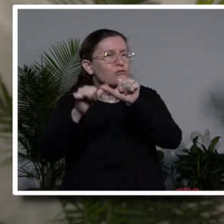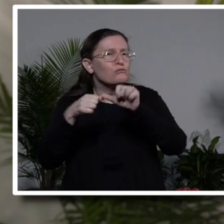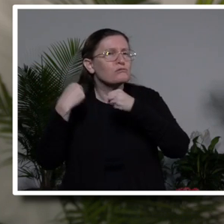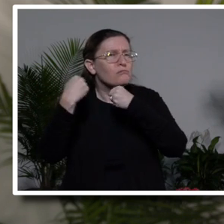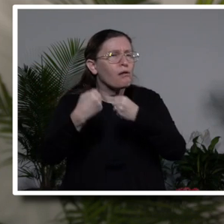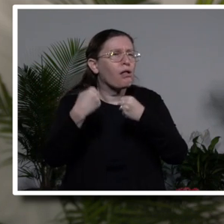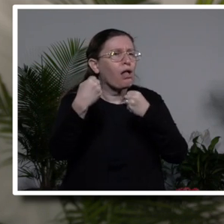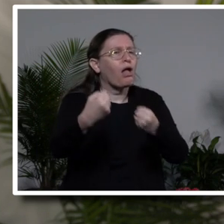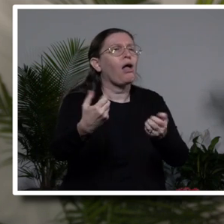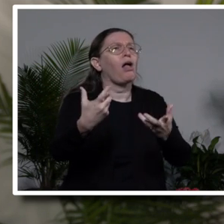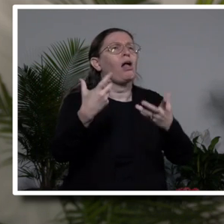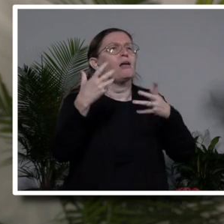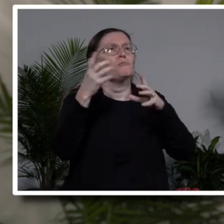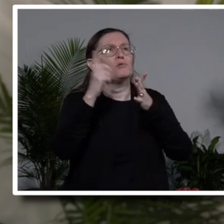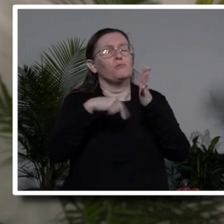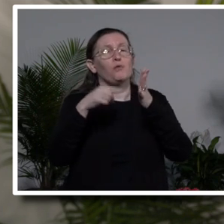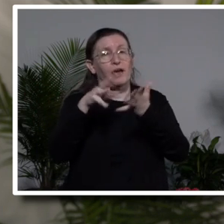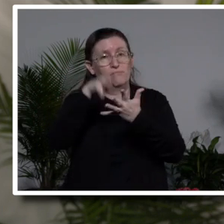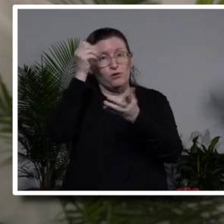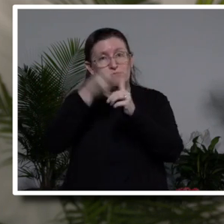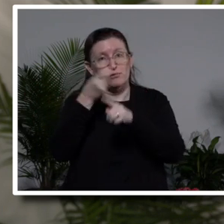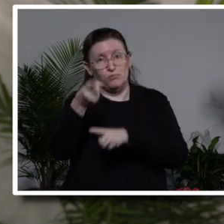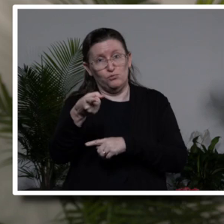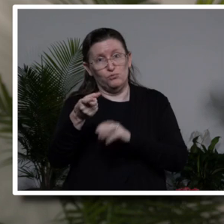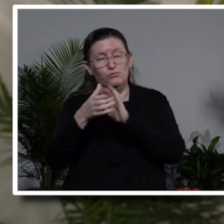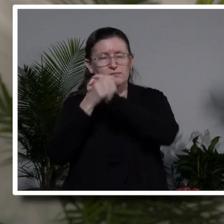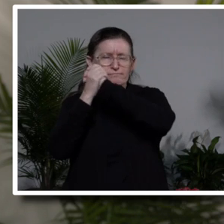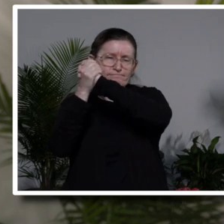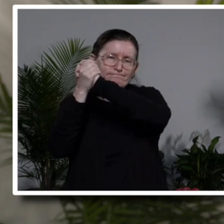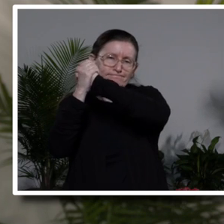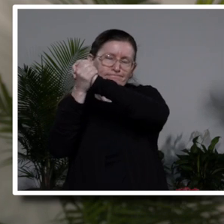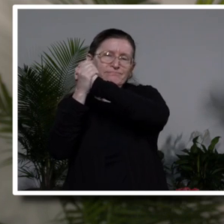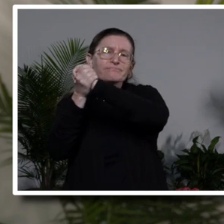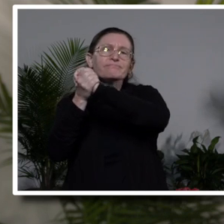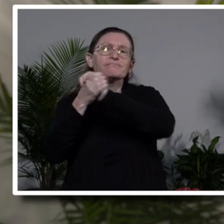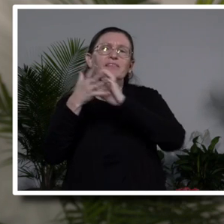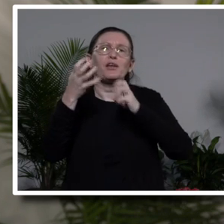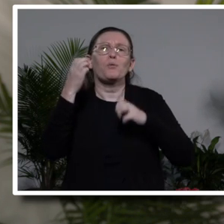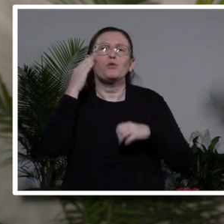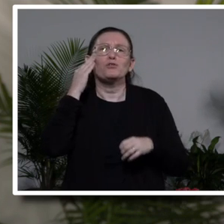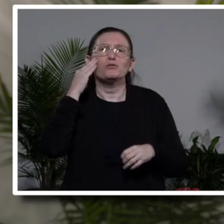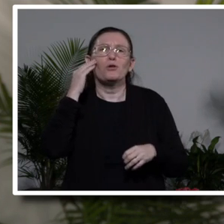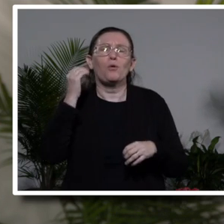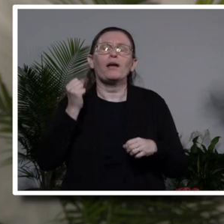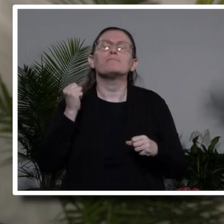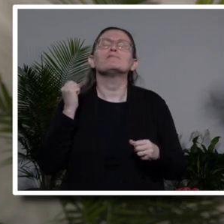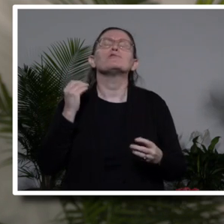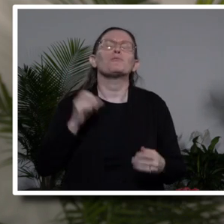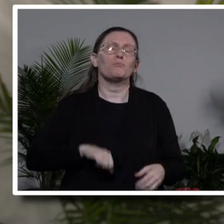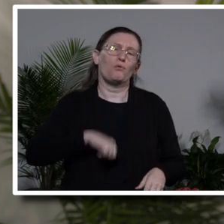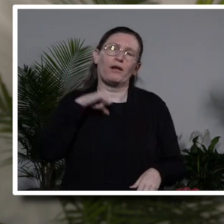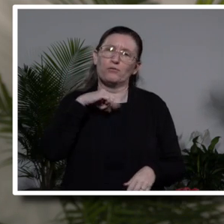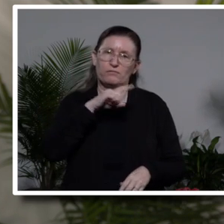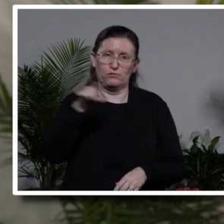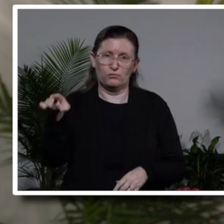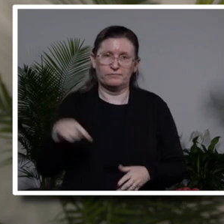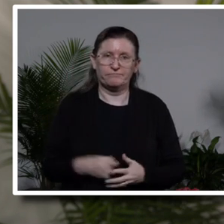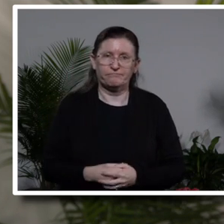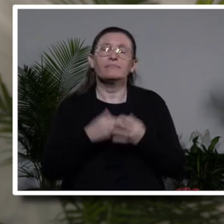strive with what I have learned from the North High community. Congratulations, and I want you to know that I'm extremely proud